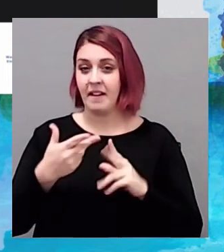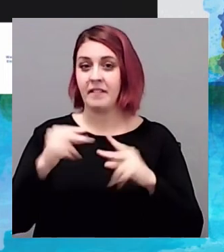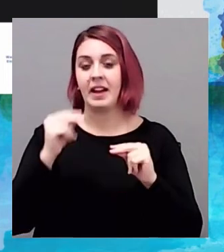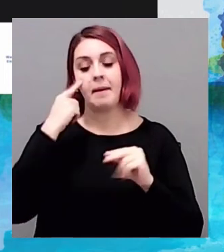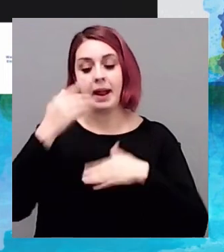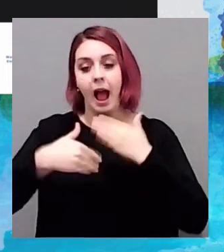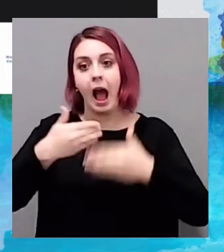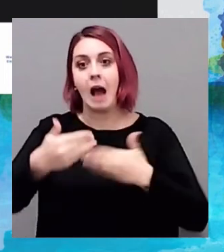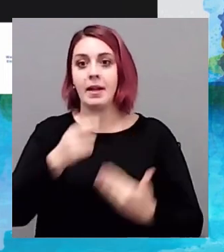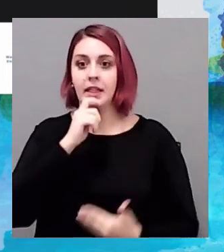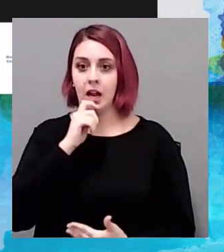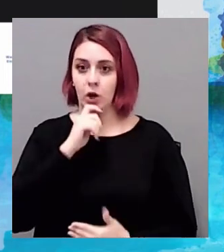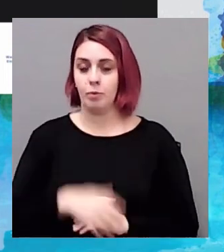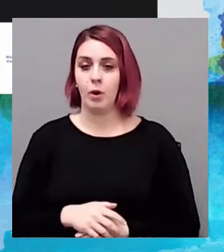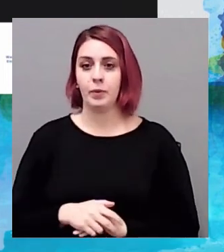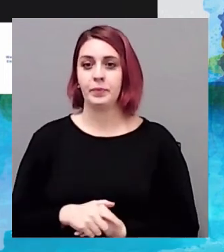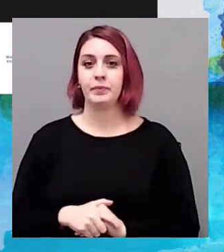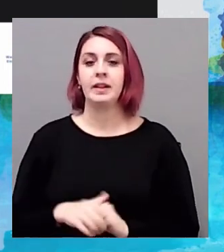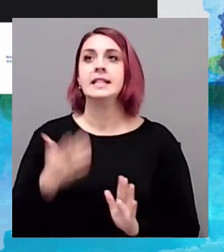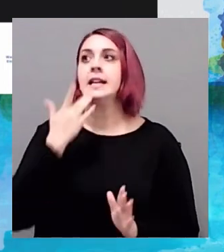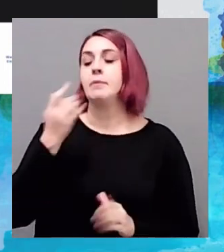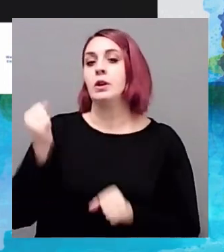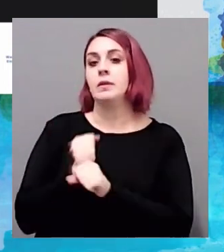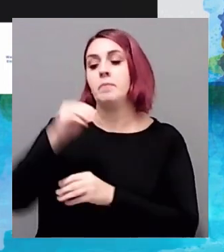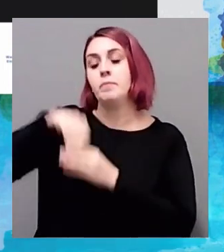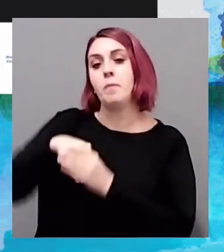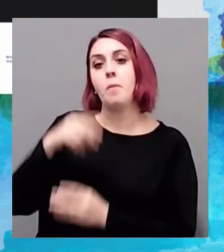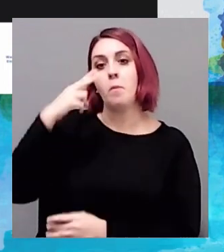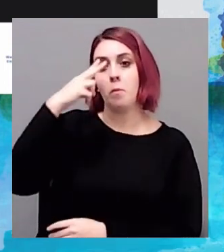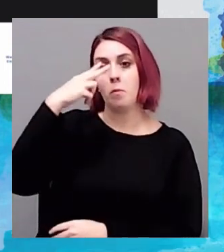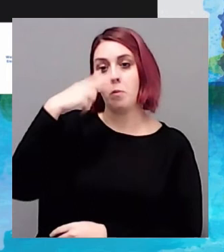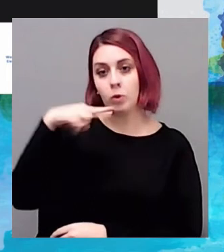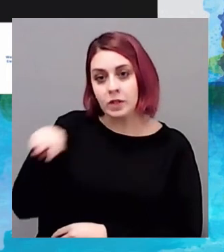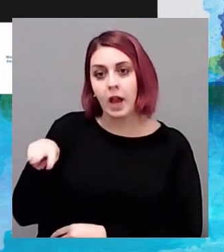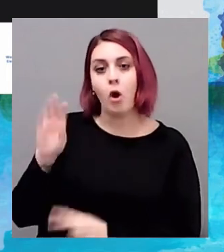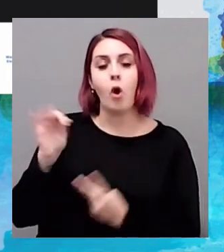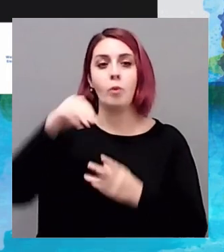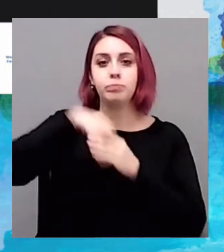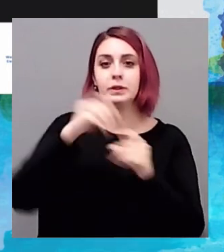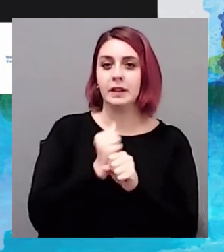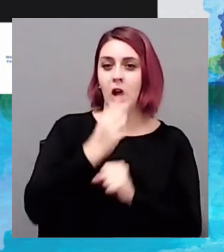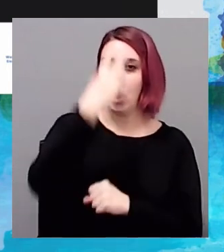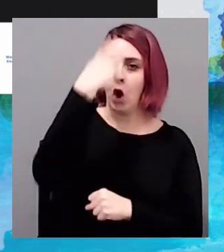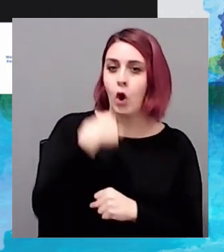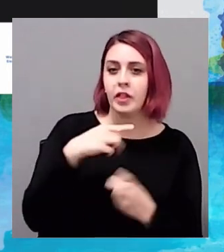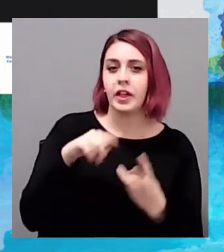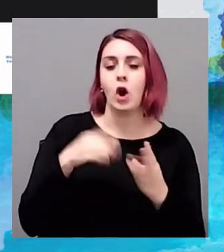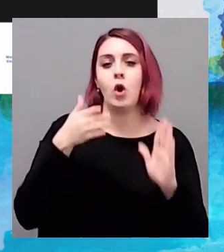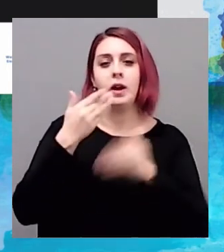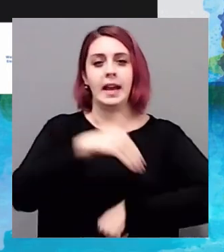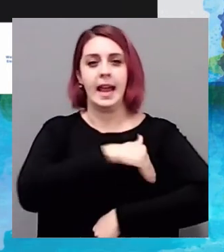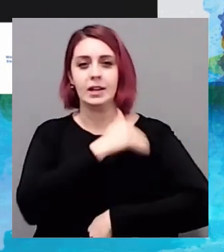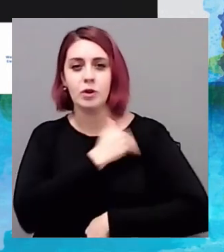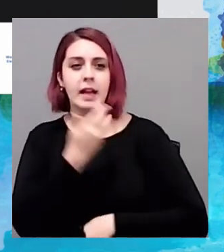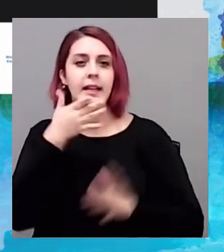about how to move forward, how to work in a museum. I belong to the UNTE organization. Maybe